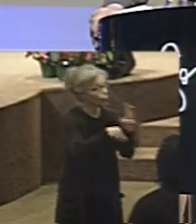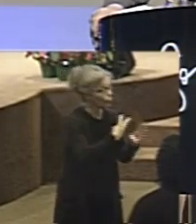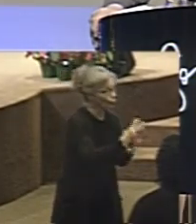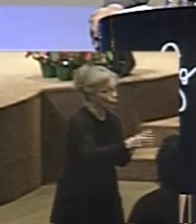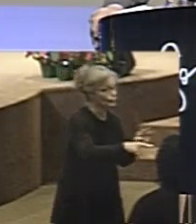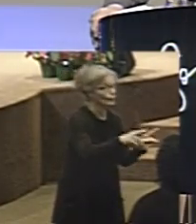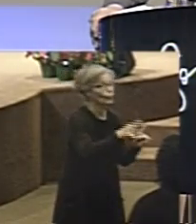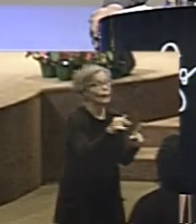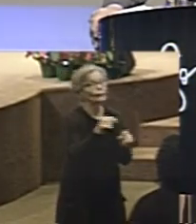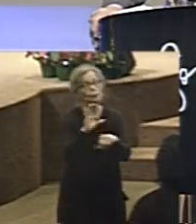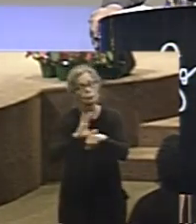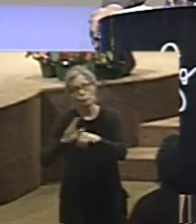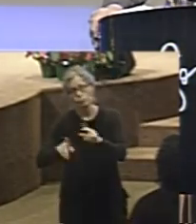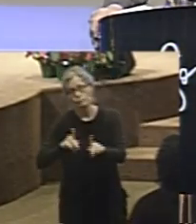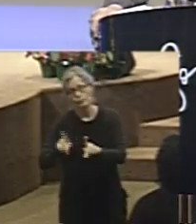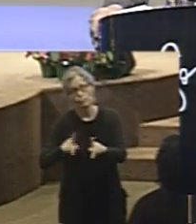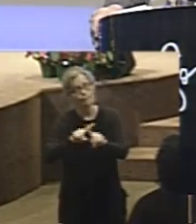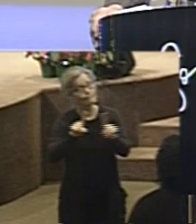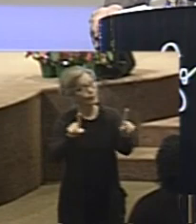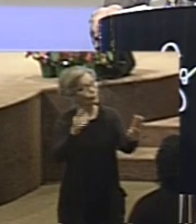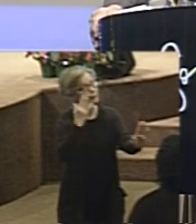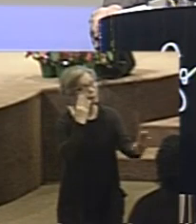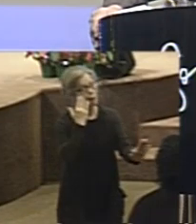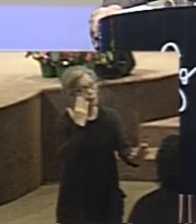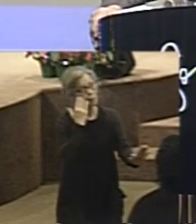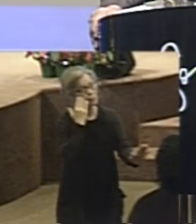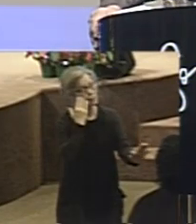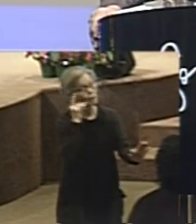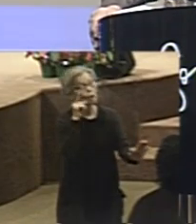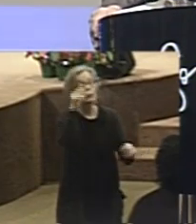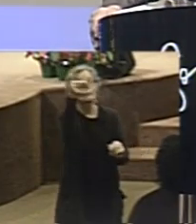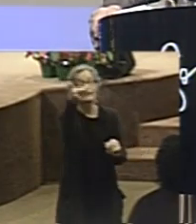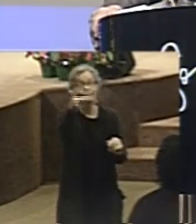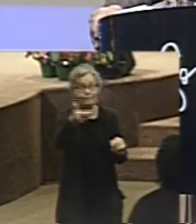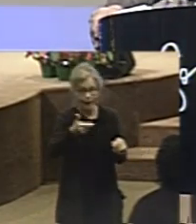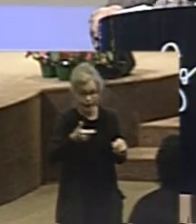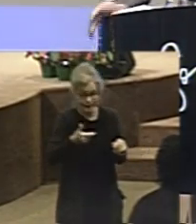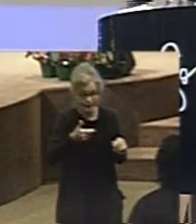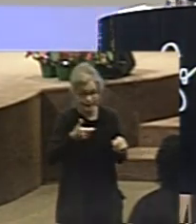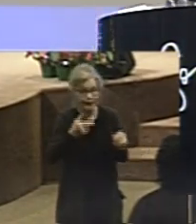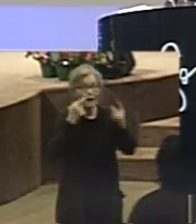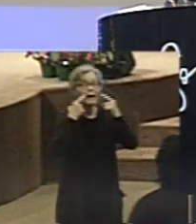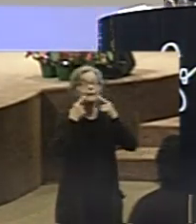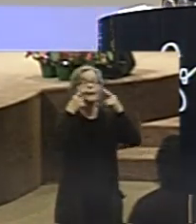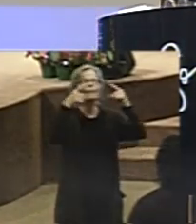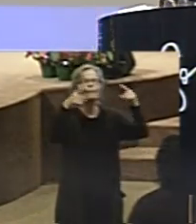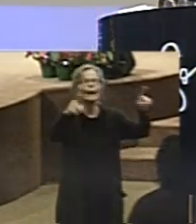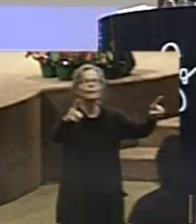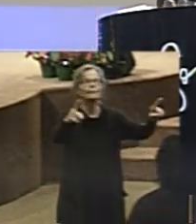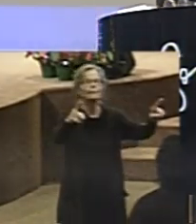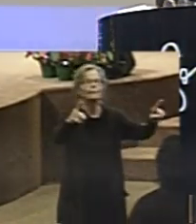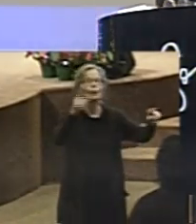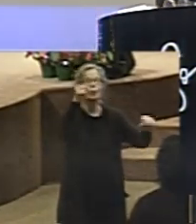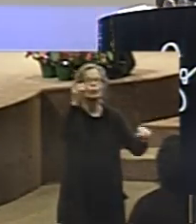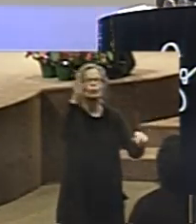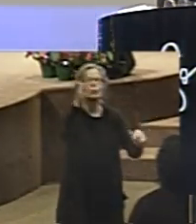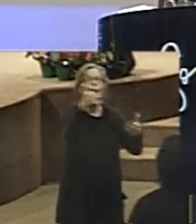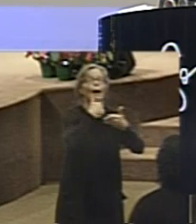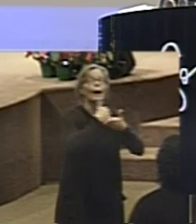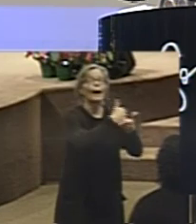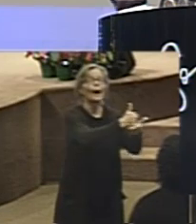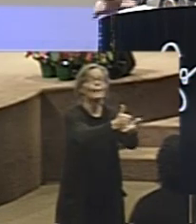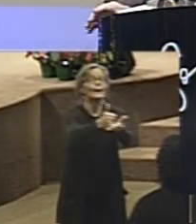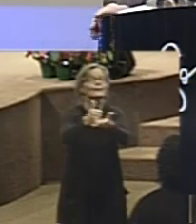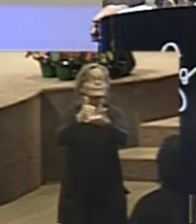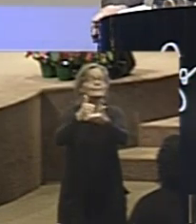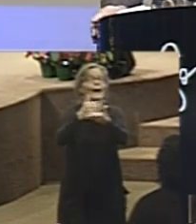also know that you've not only invited but commanded us to come to you, and that you would help us and that